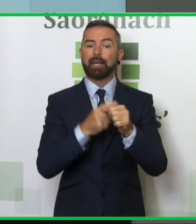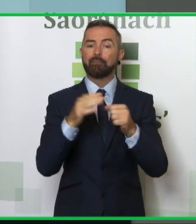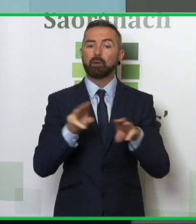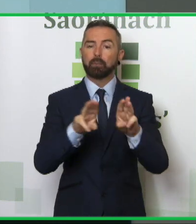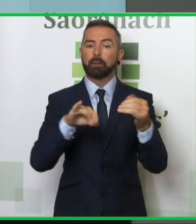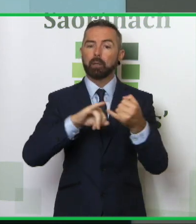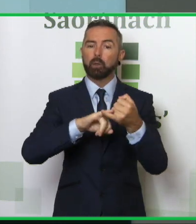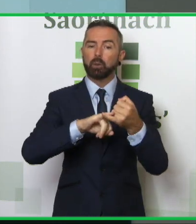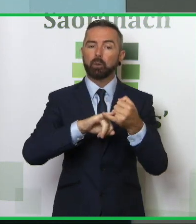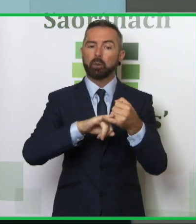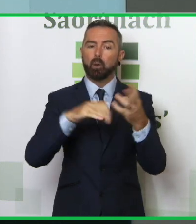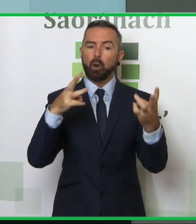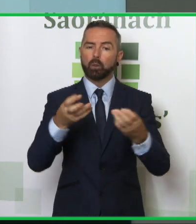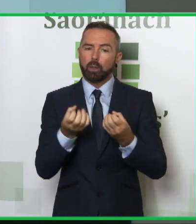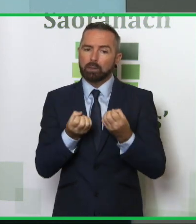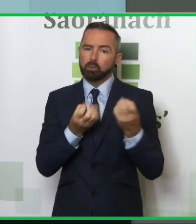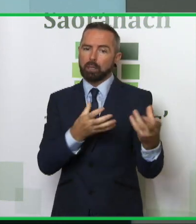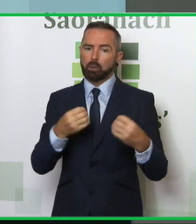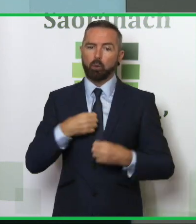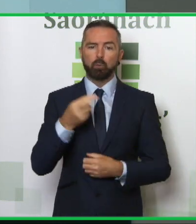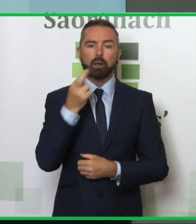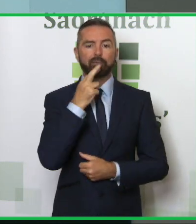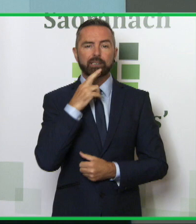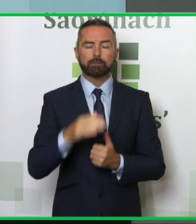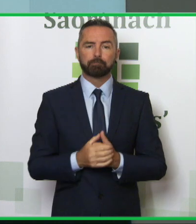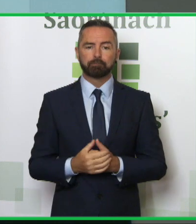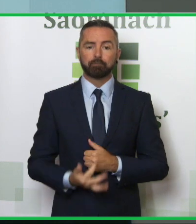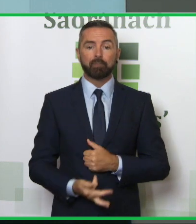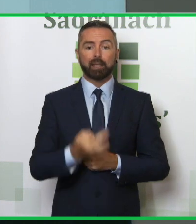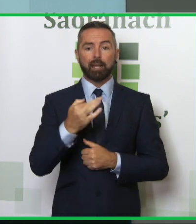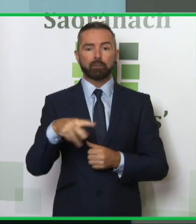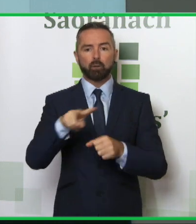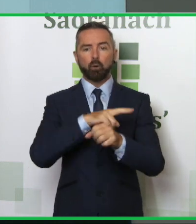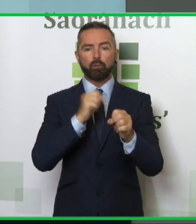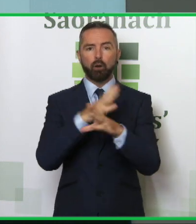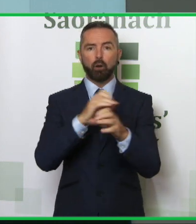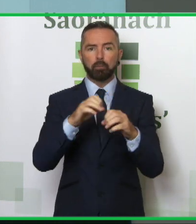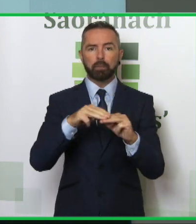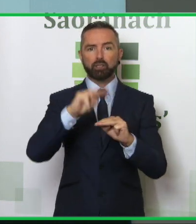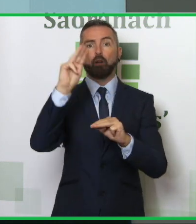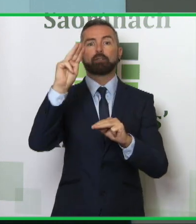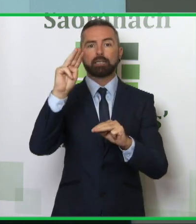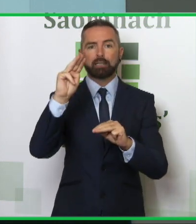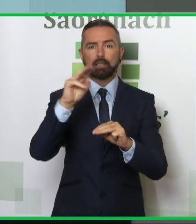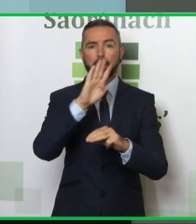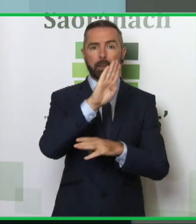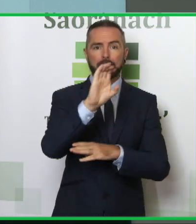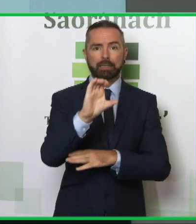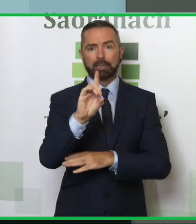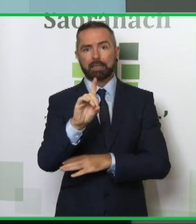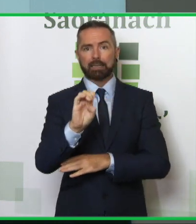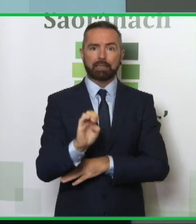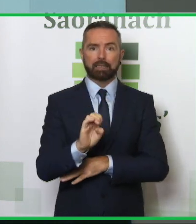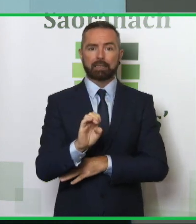people to express a preference for that. But if there is an overall majority for either of the options B, C, D or